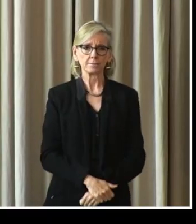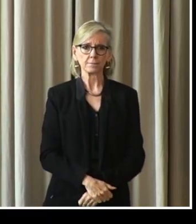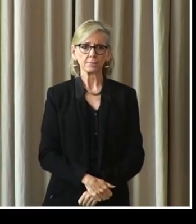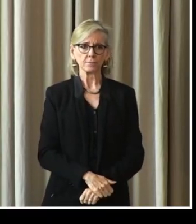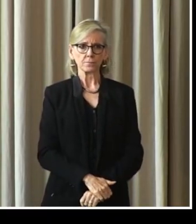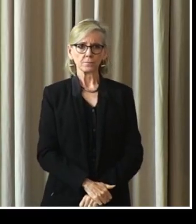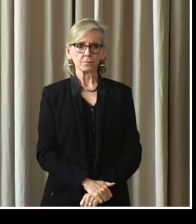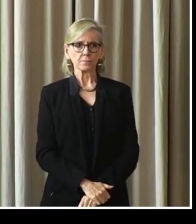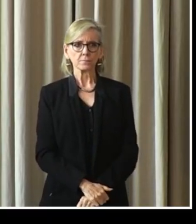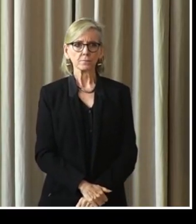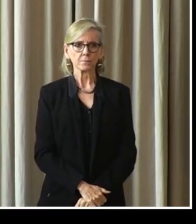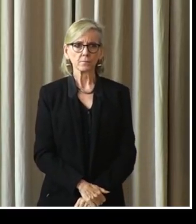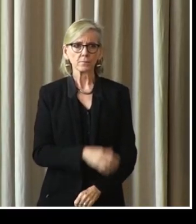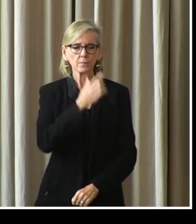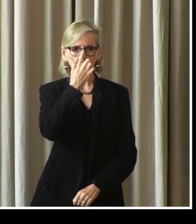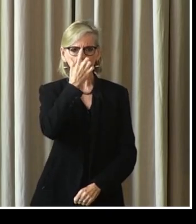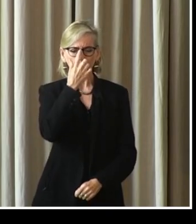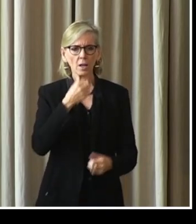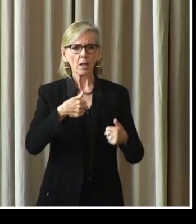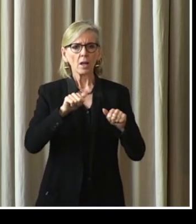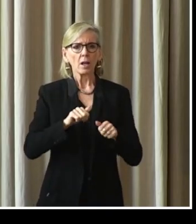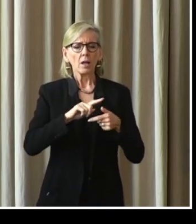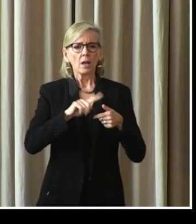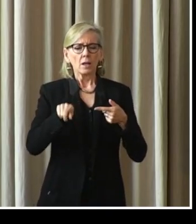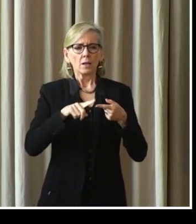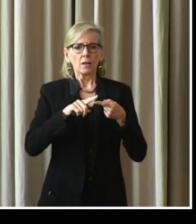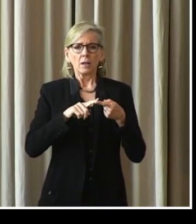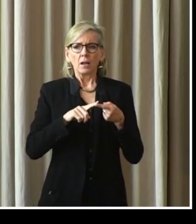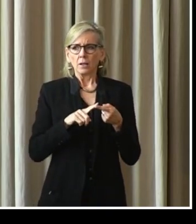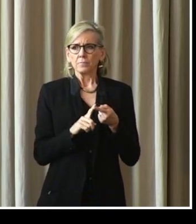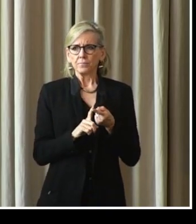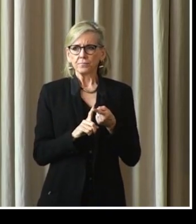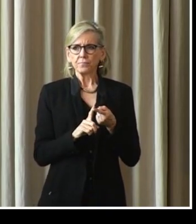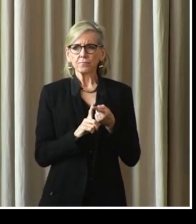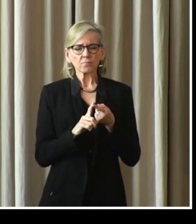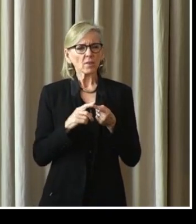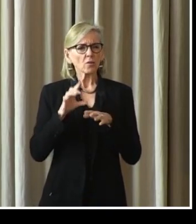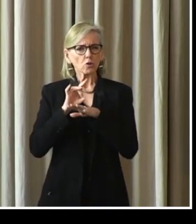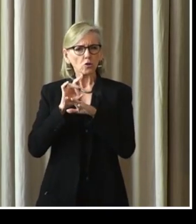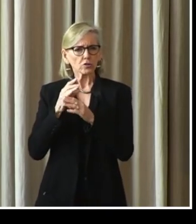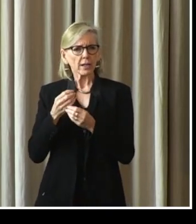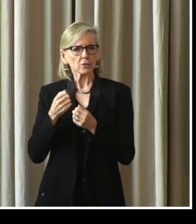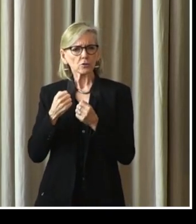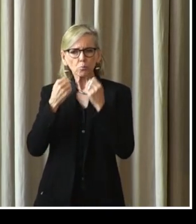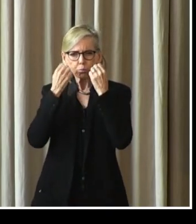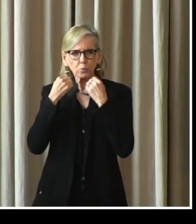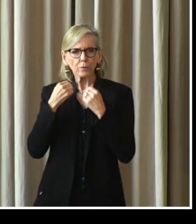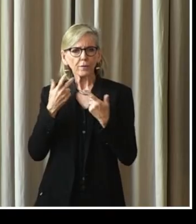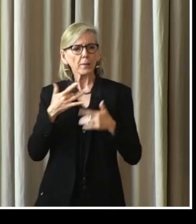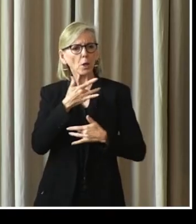The next most common challenges mentioned across the consultations was the emotional impact of